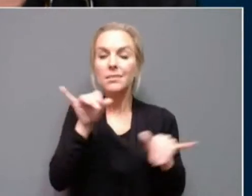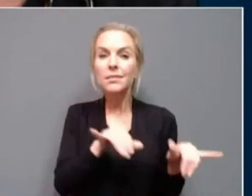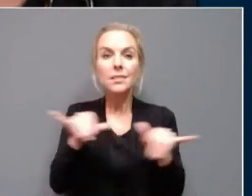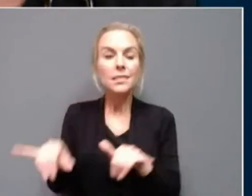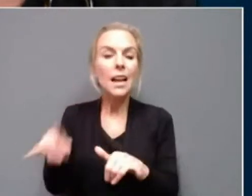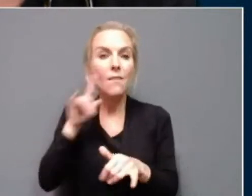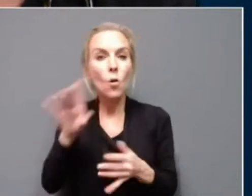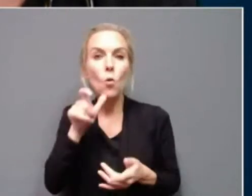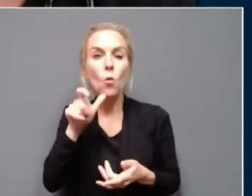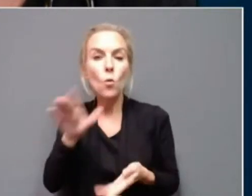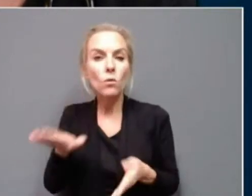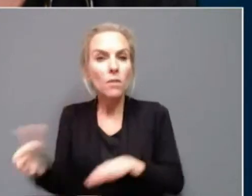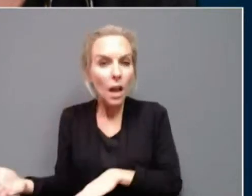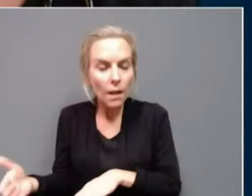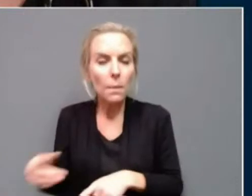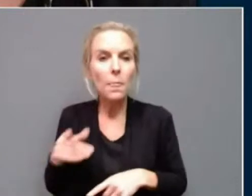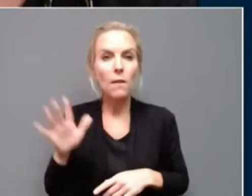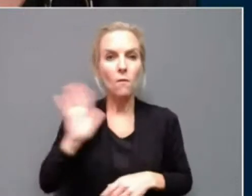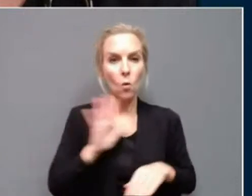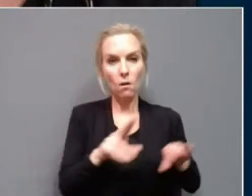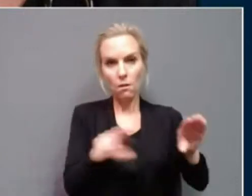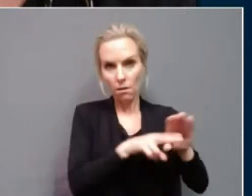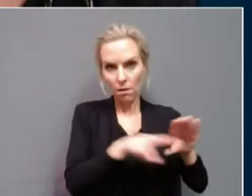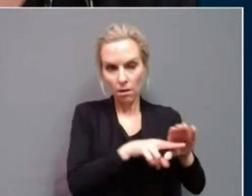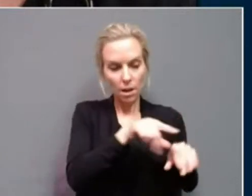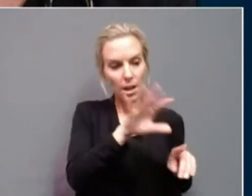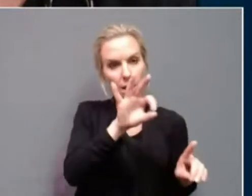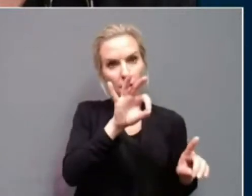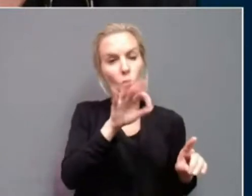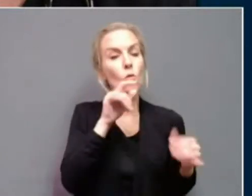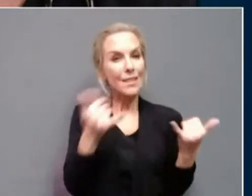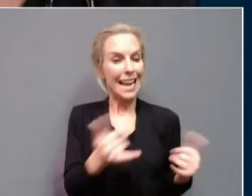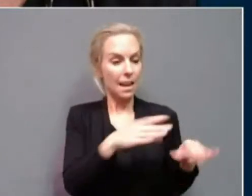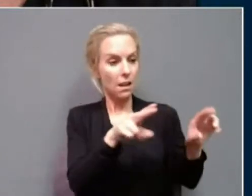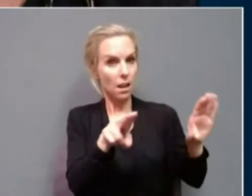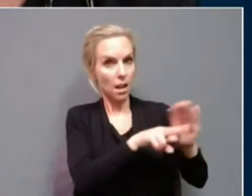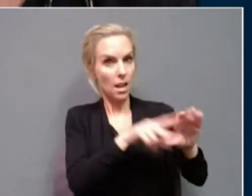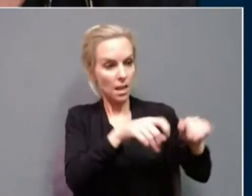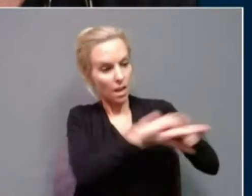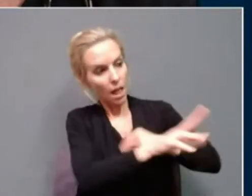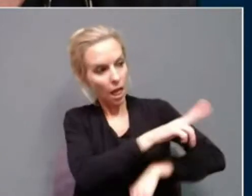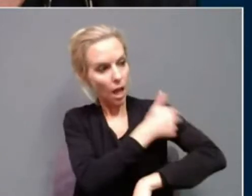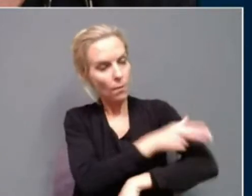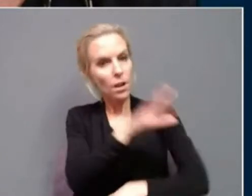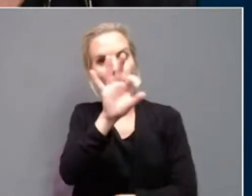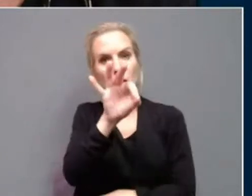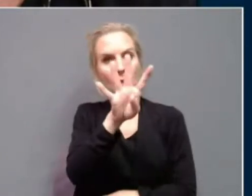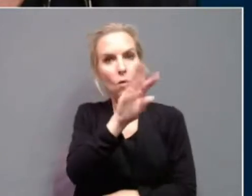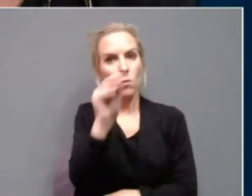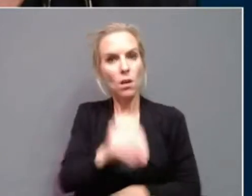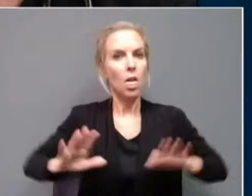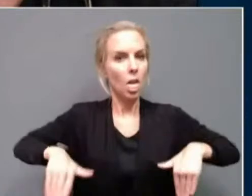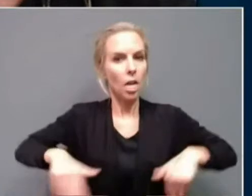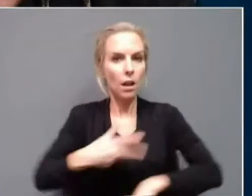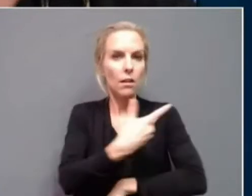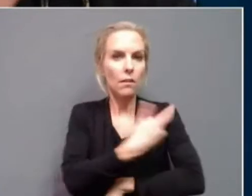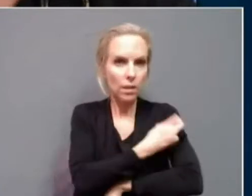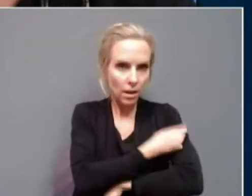admissions in the hospital, 94% of those are unvaccinated. 100% of our ICU patients